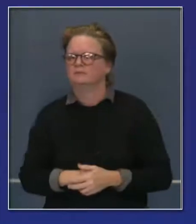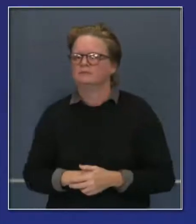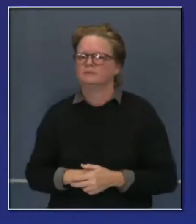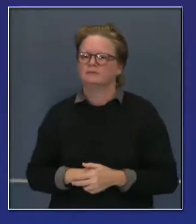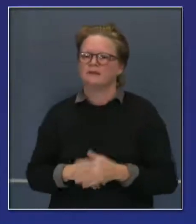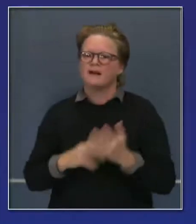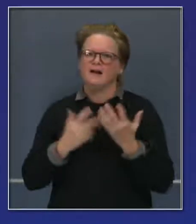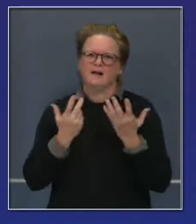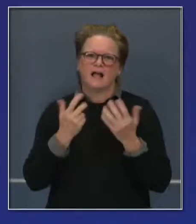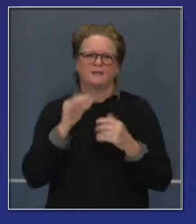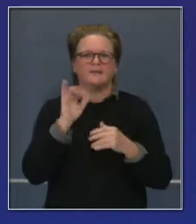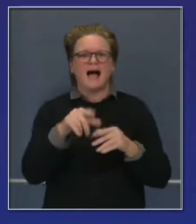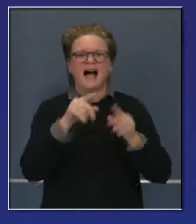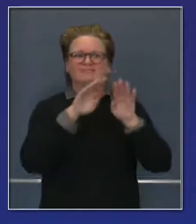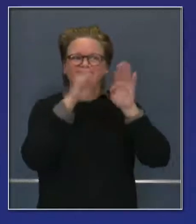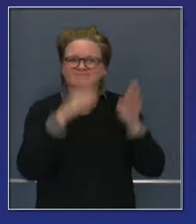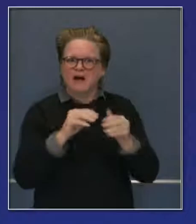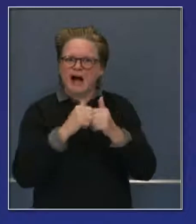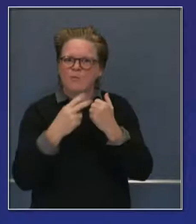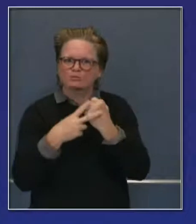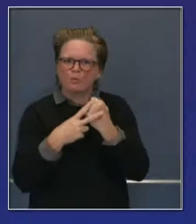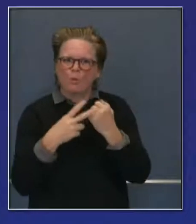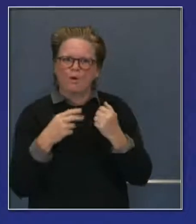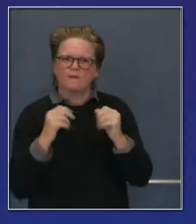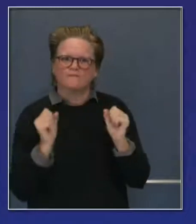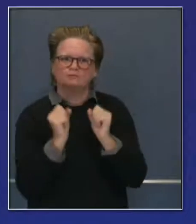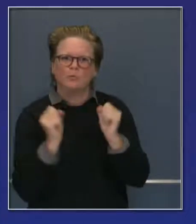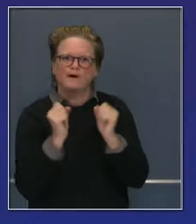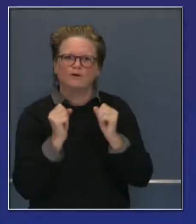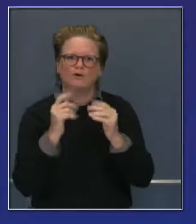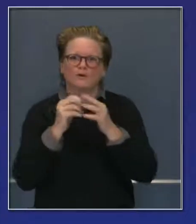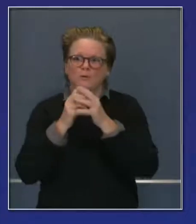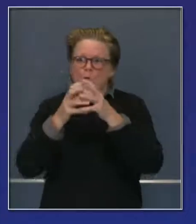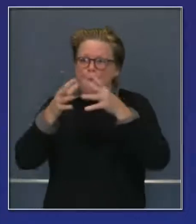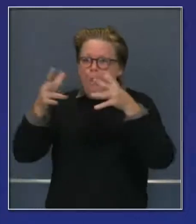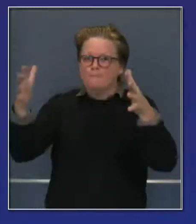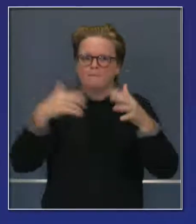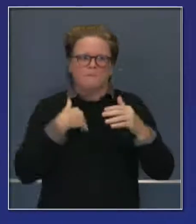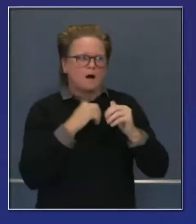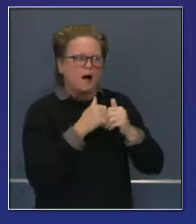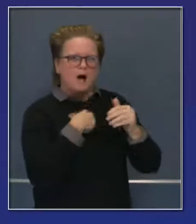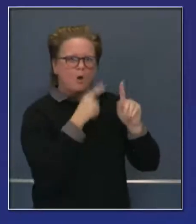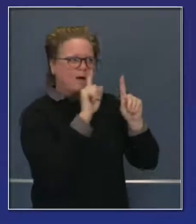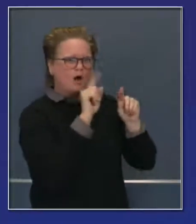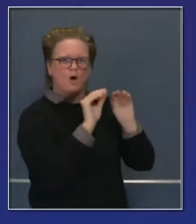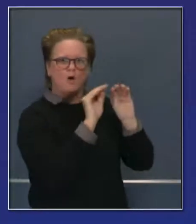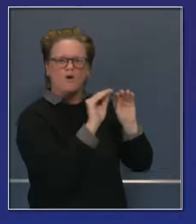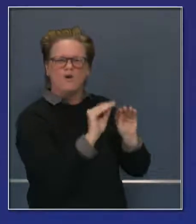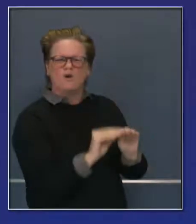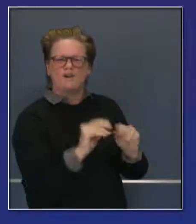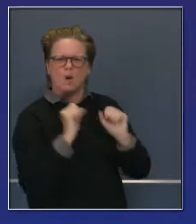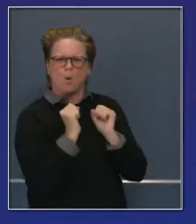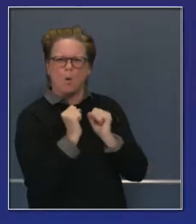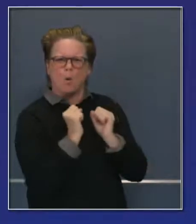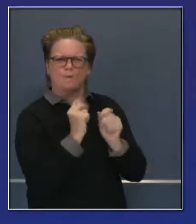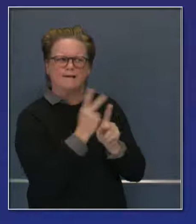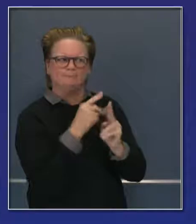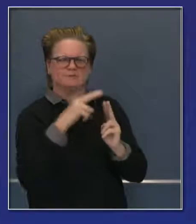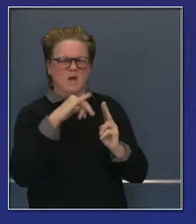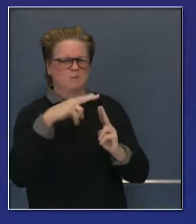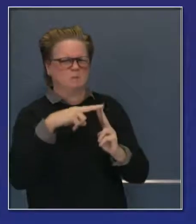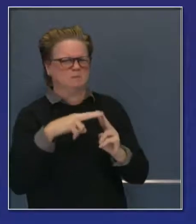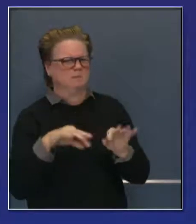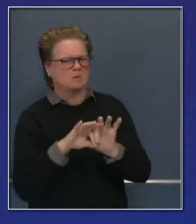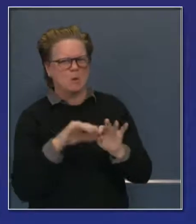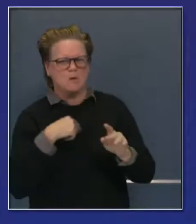and challenging issues, and those are just two of what we hope will be many different manufacturers of vaccines,